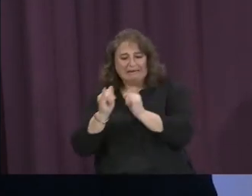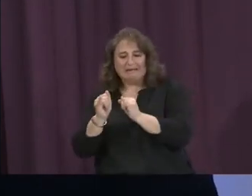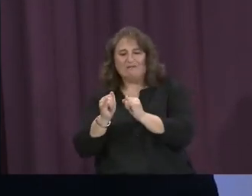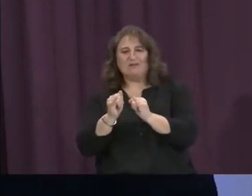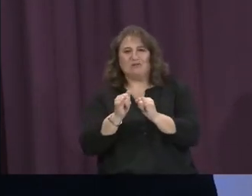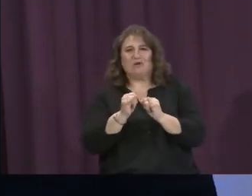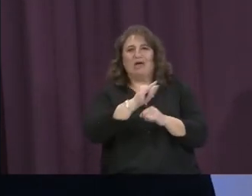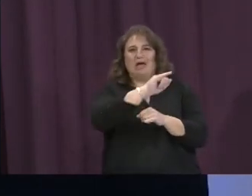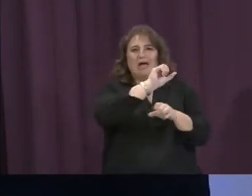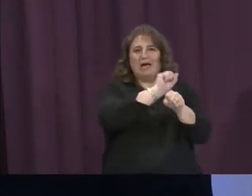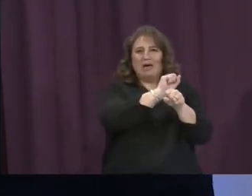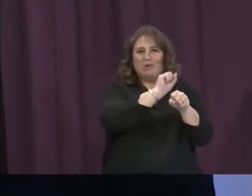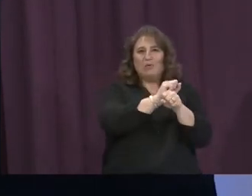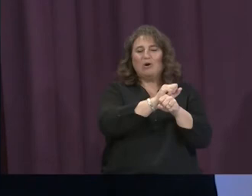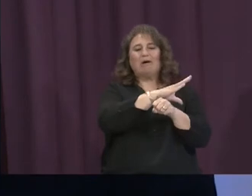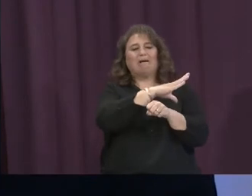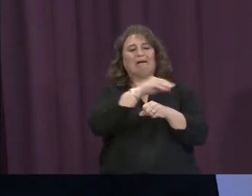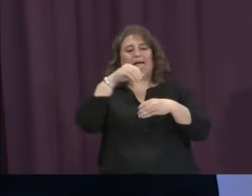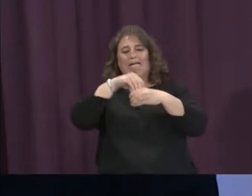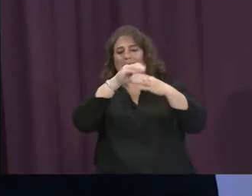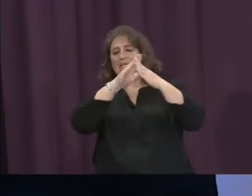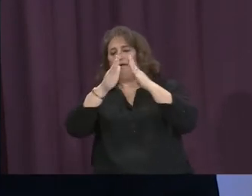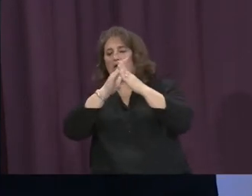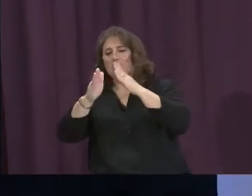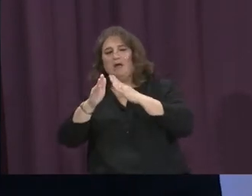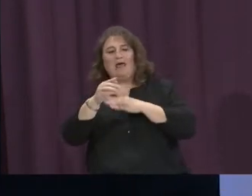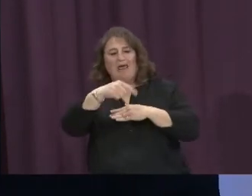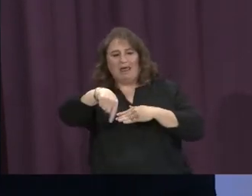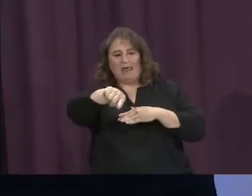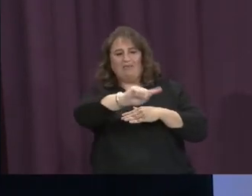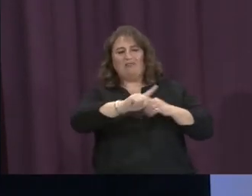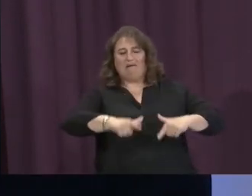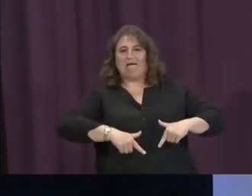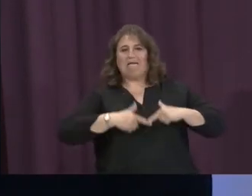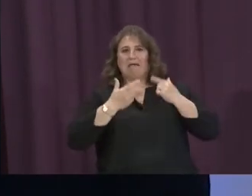community mm-hmm. who are out there making a difference.